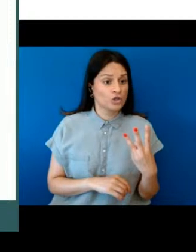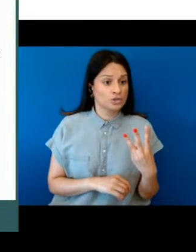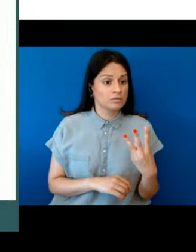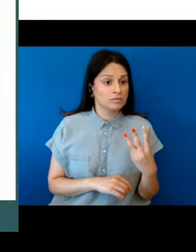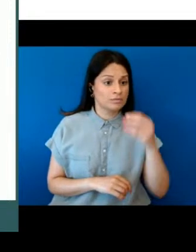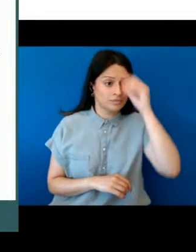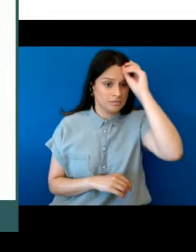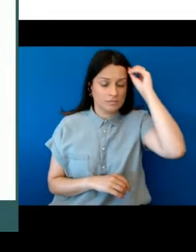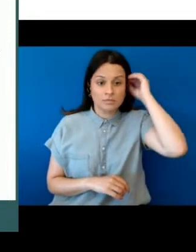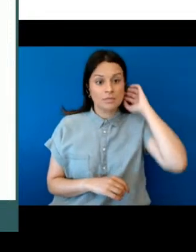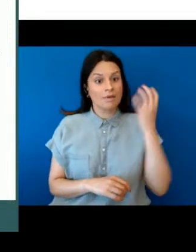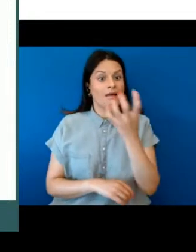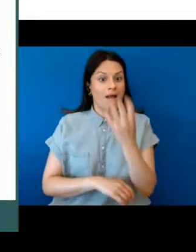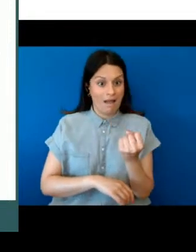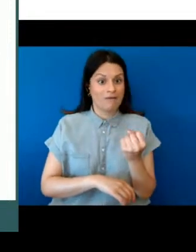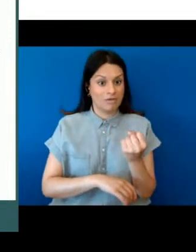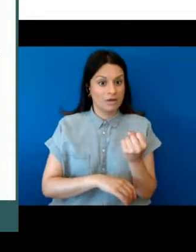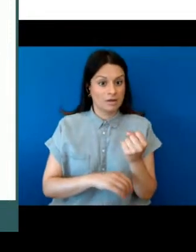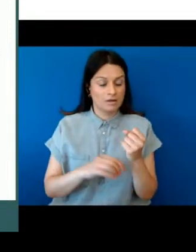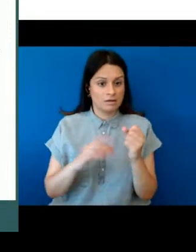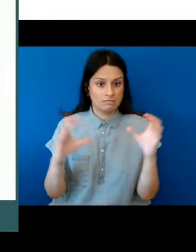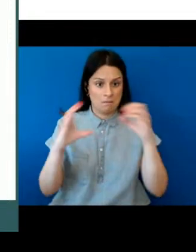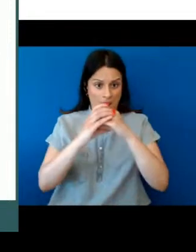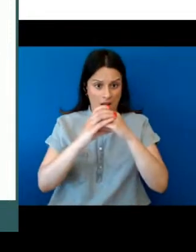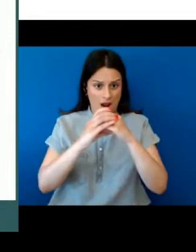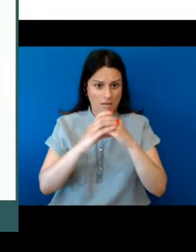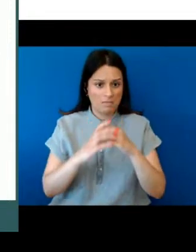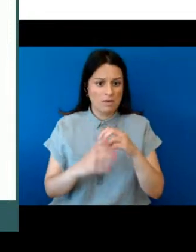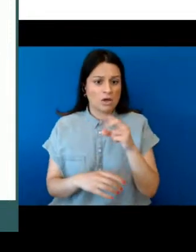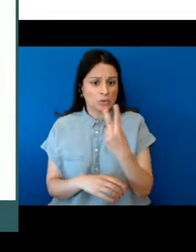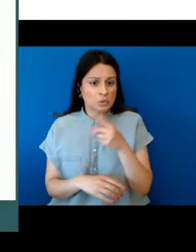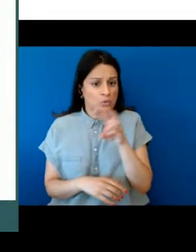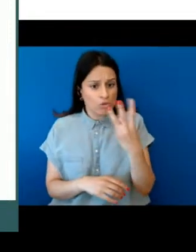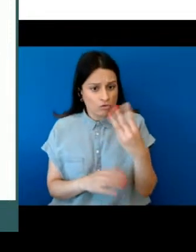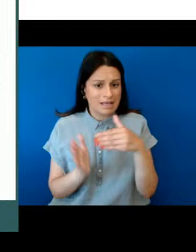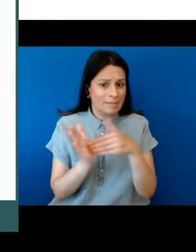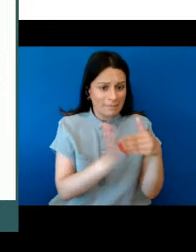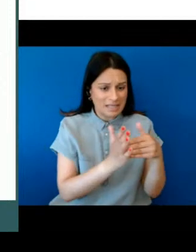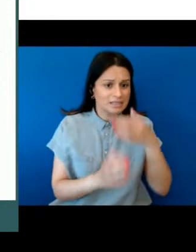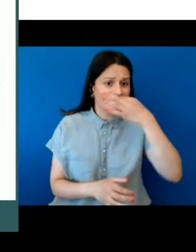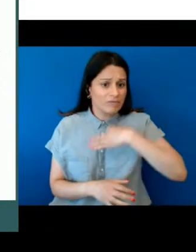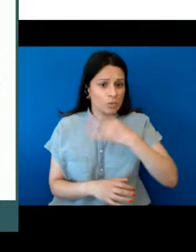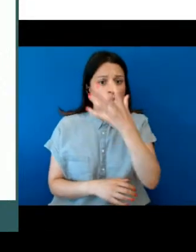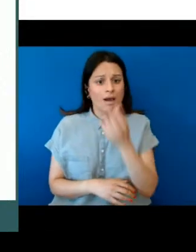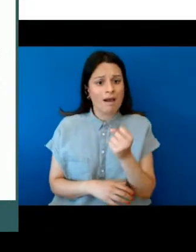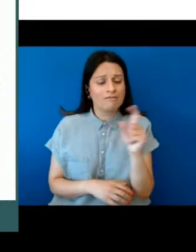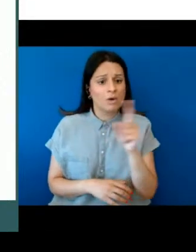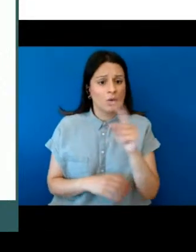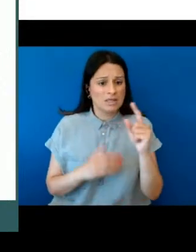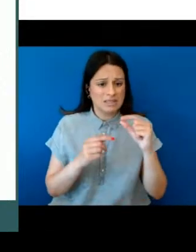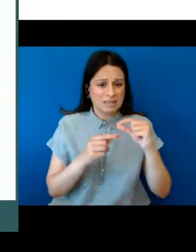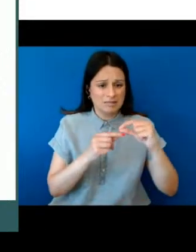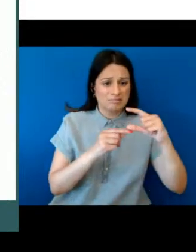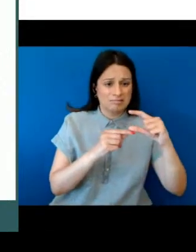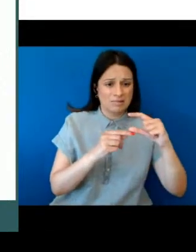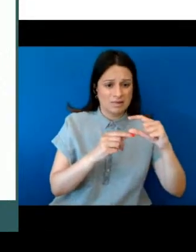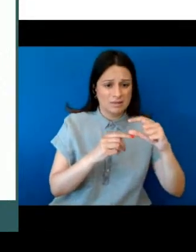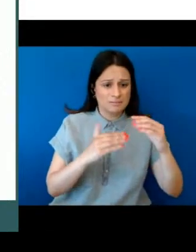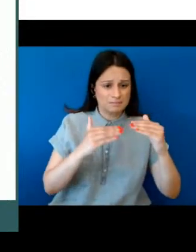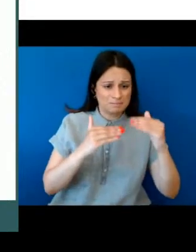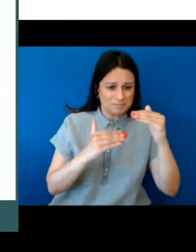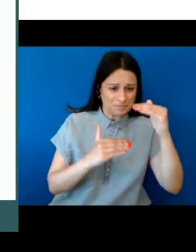the most part is quite small, 2 or 3 millimeters. There are a few which go above that cutoff and have a